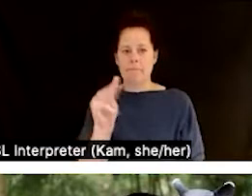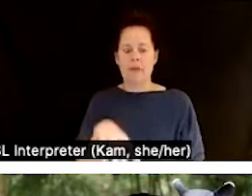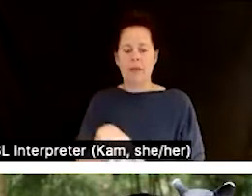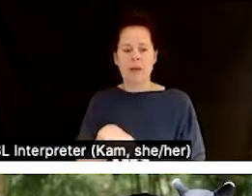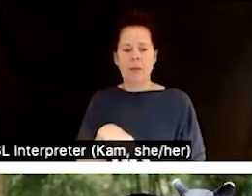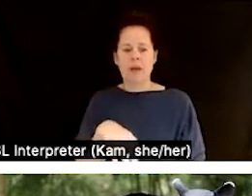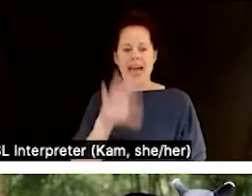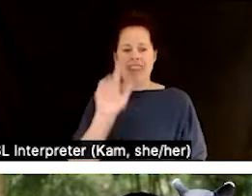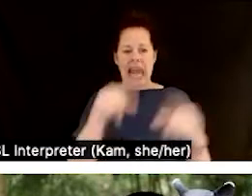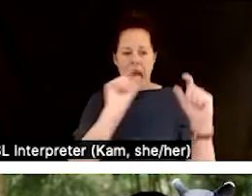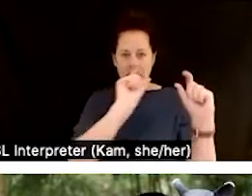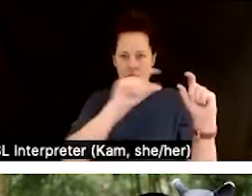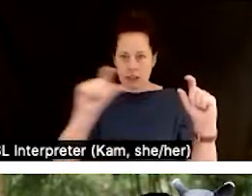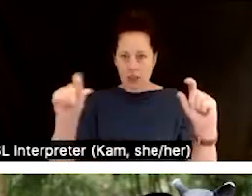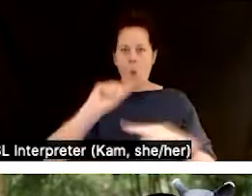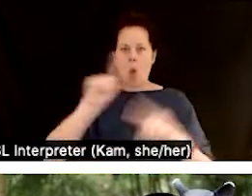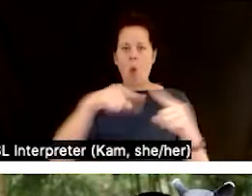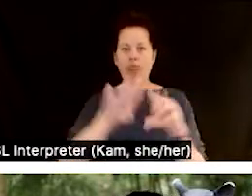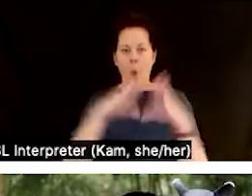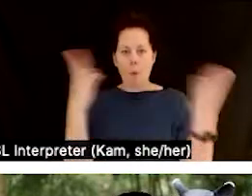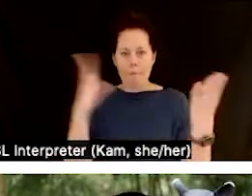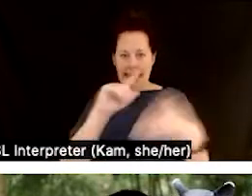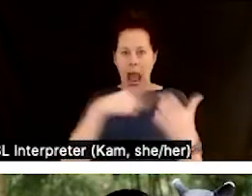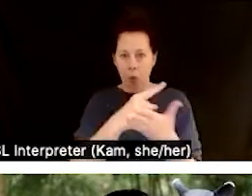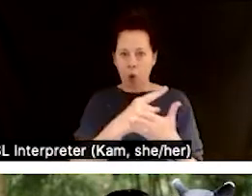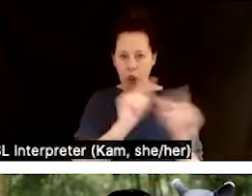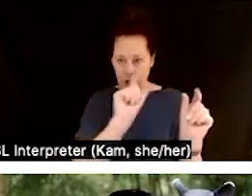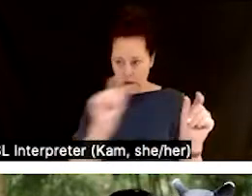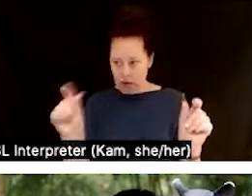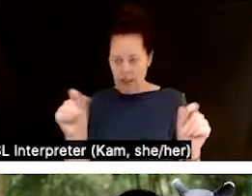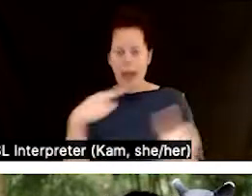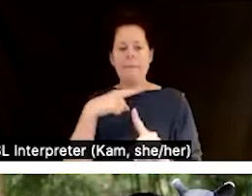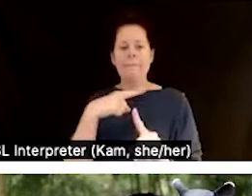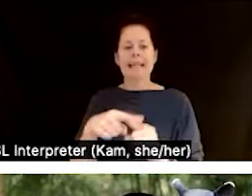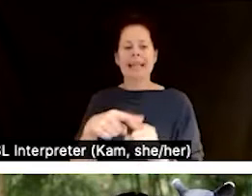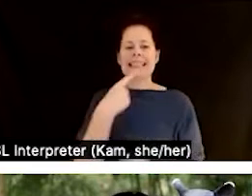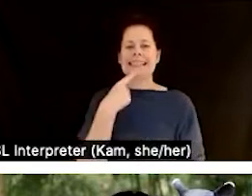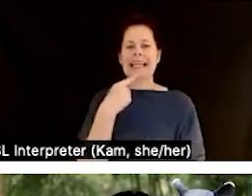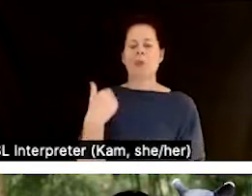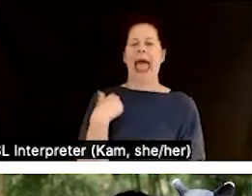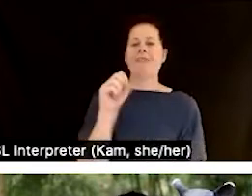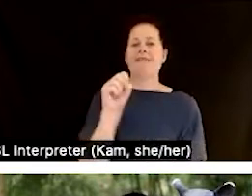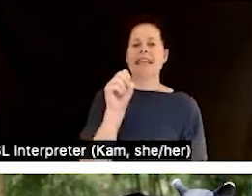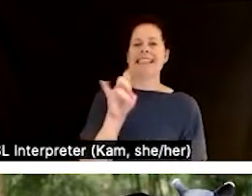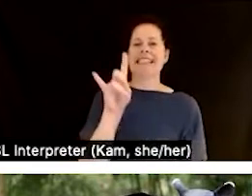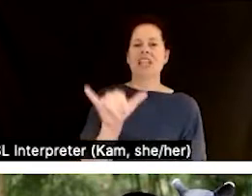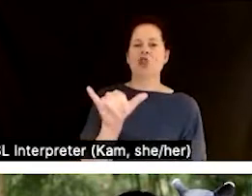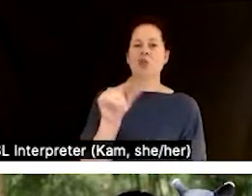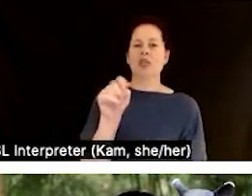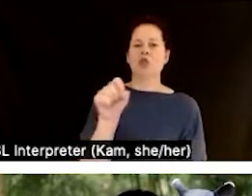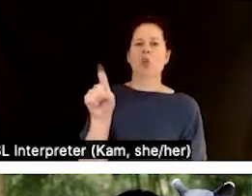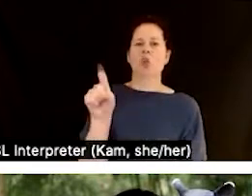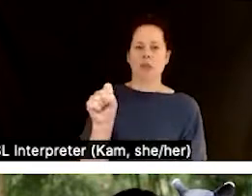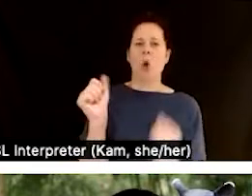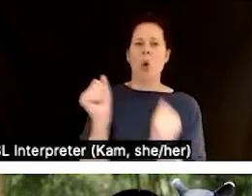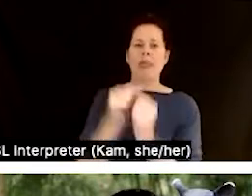of when our hours are, but it also says that we have sensory tools available for folks. It has a QR code to